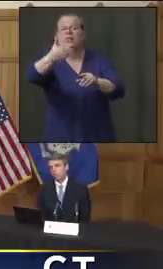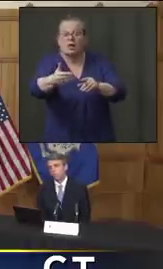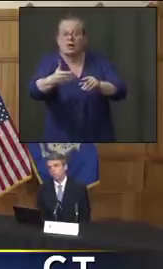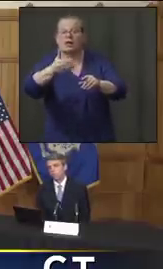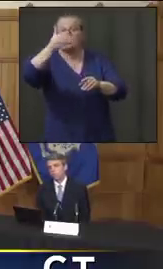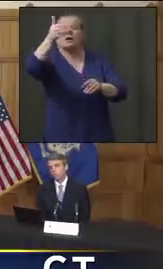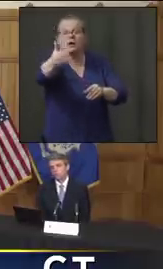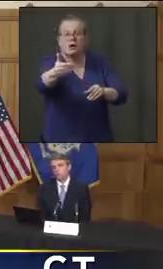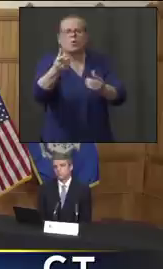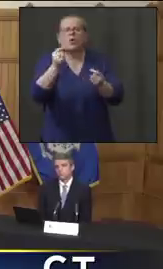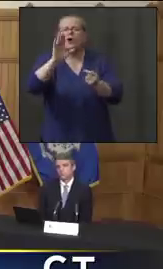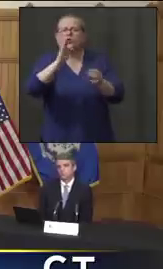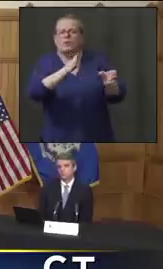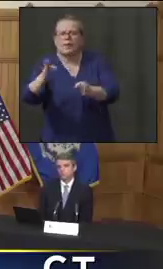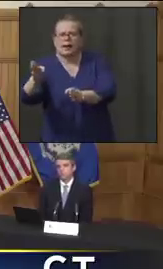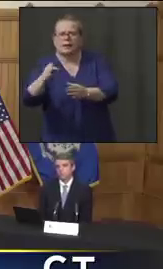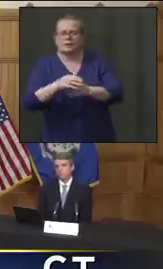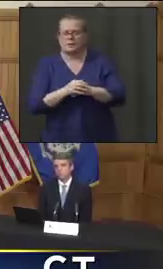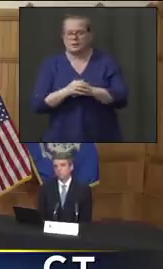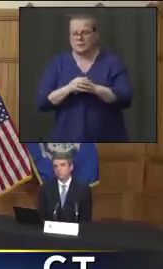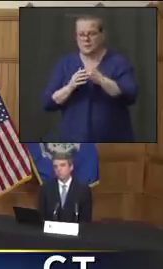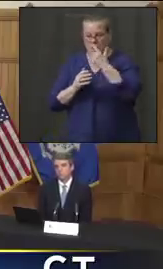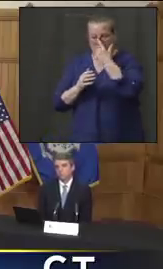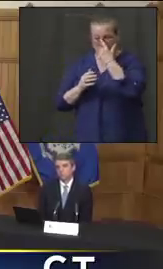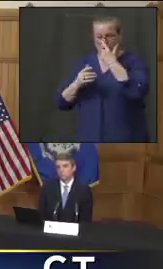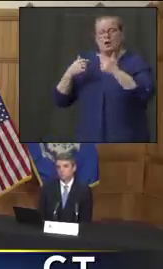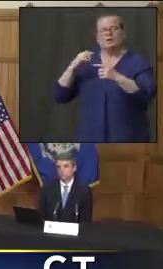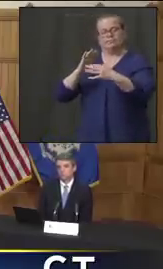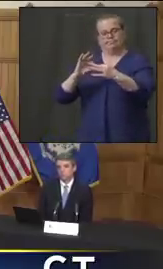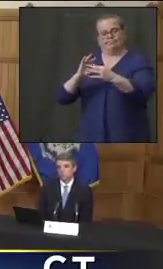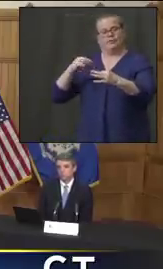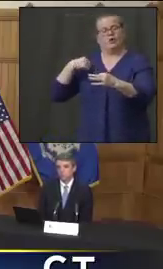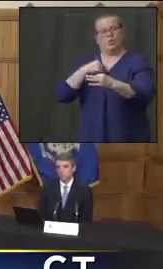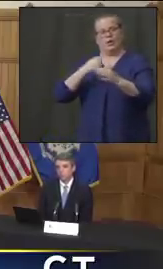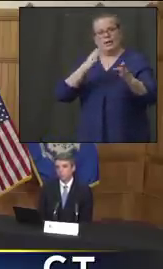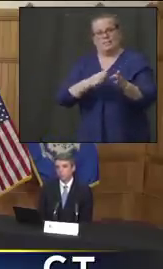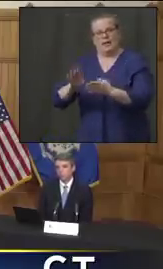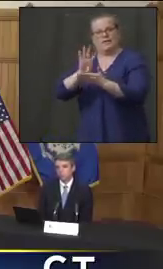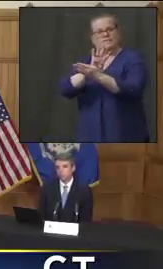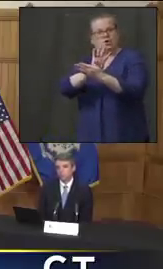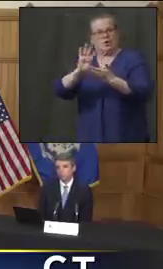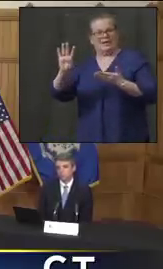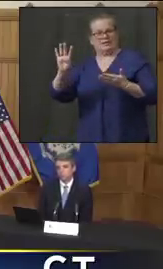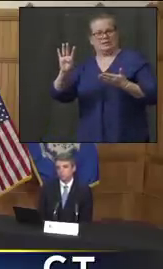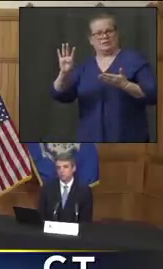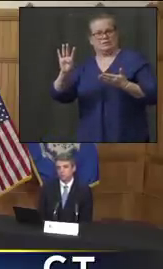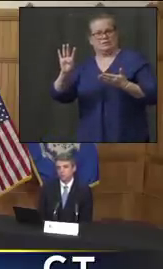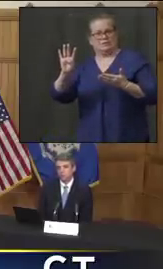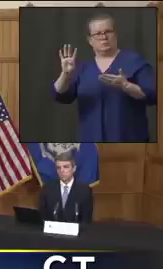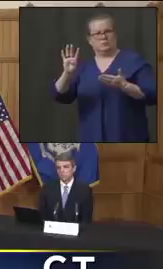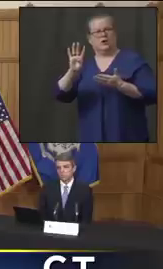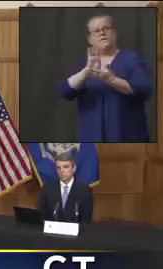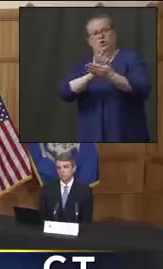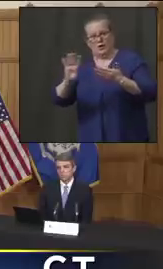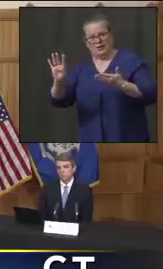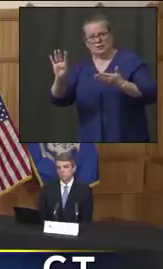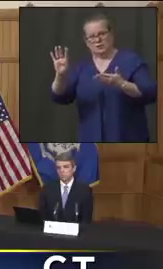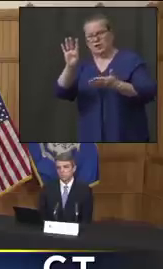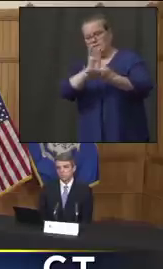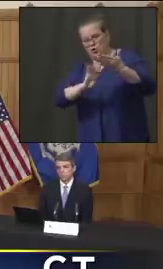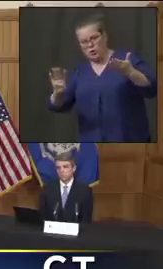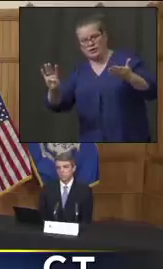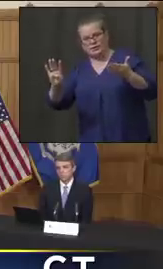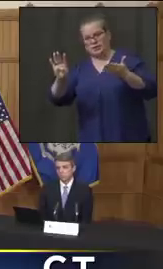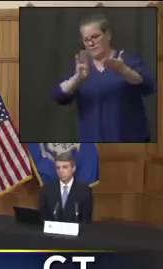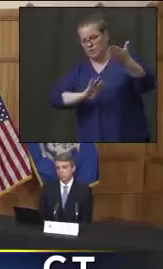weeks. We will not move from one level to another any less than 4 weeks between them. But there could